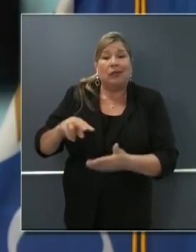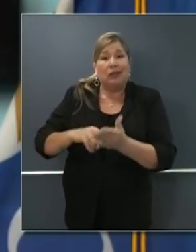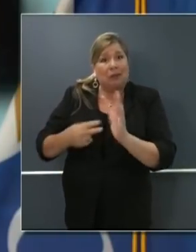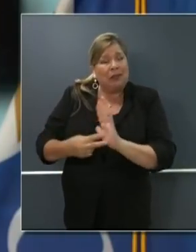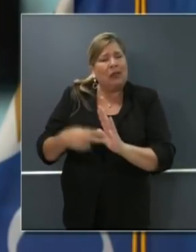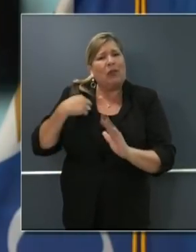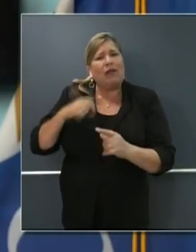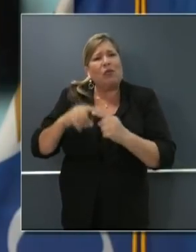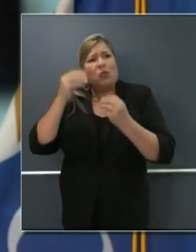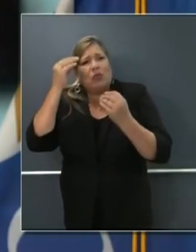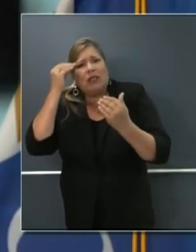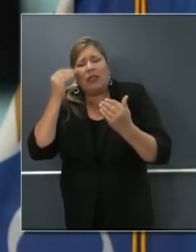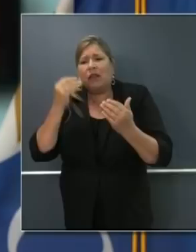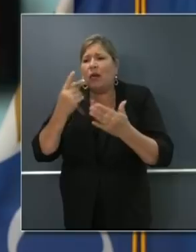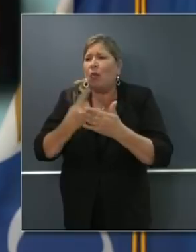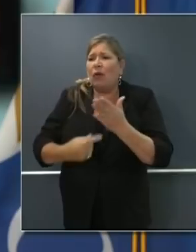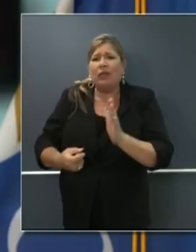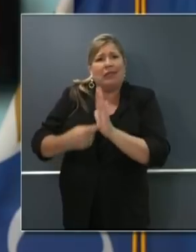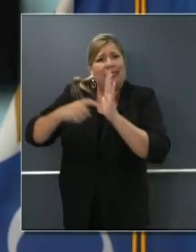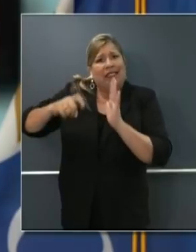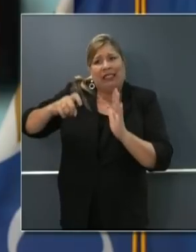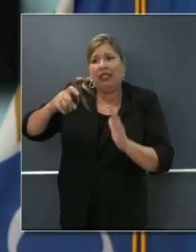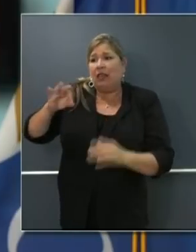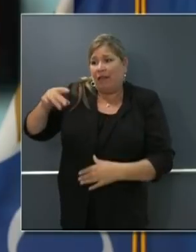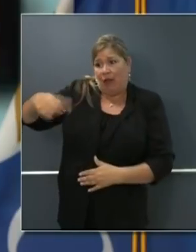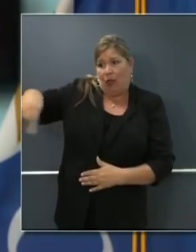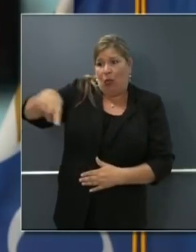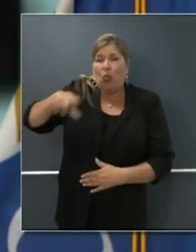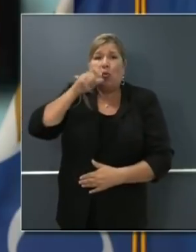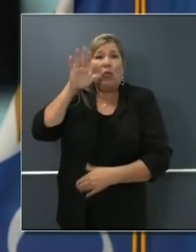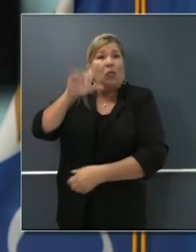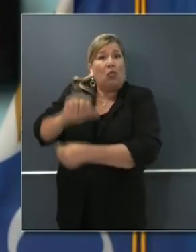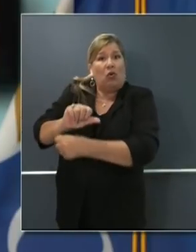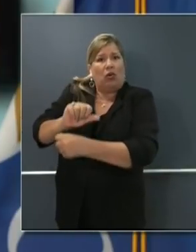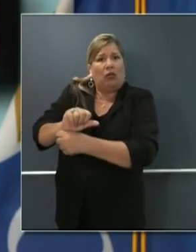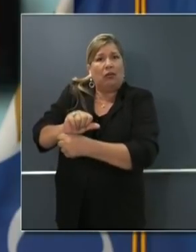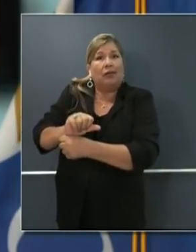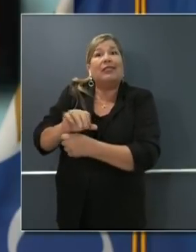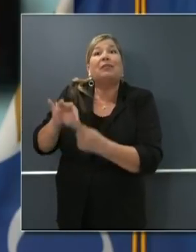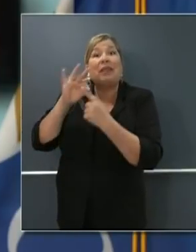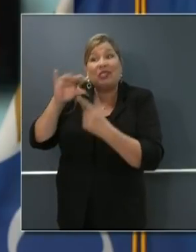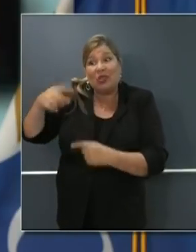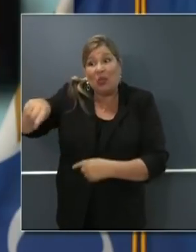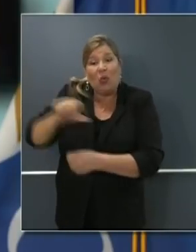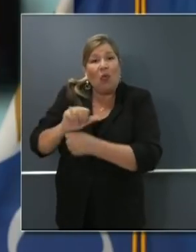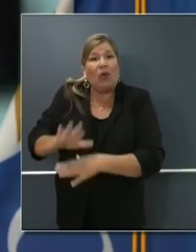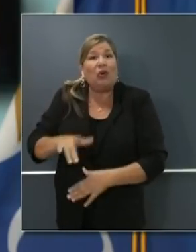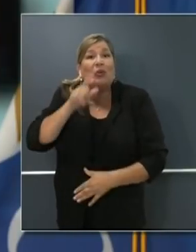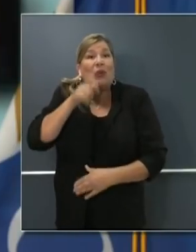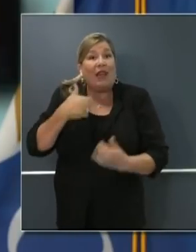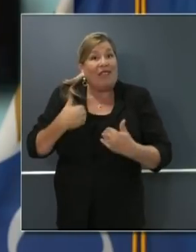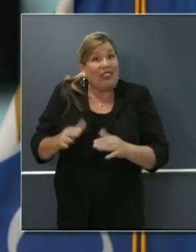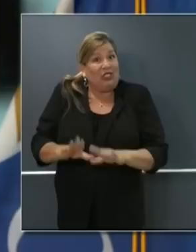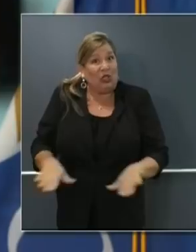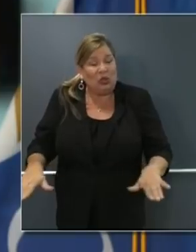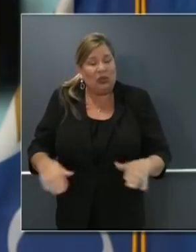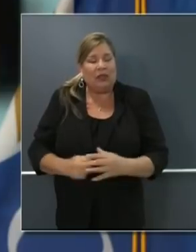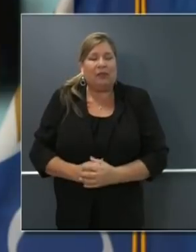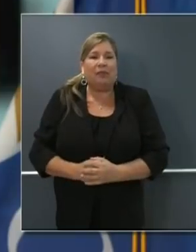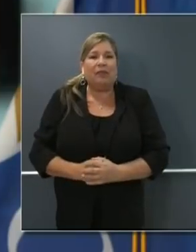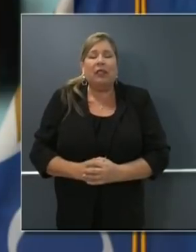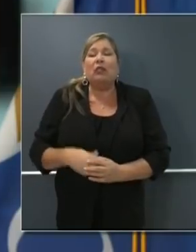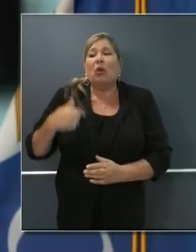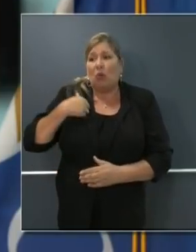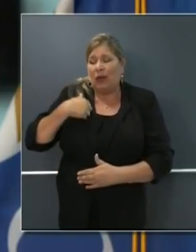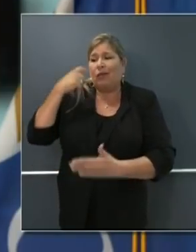have to consider the needs of our workers, particularly those with children. And that's why today I want to make an announcement about